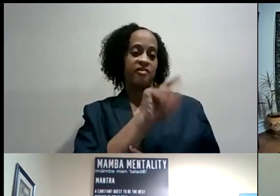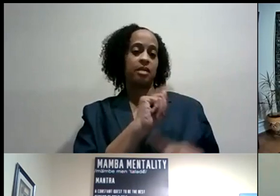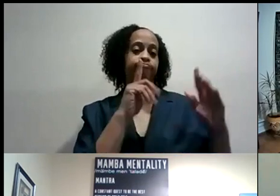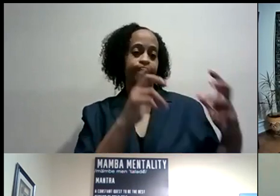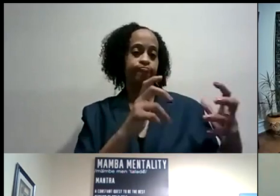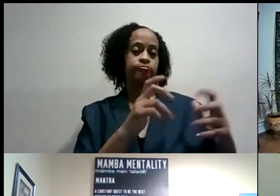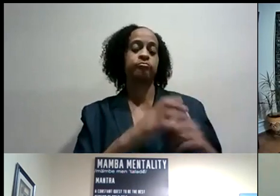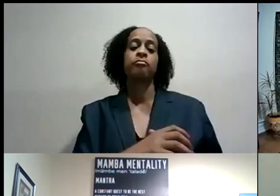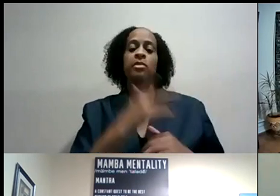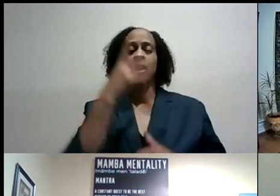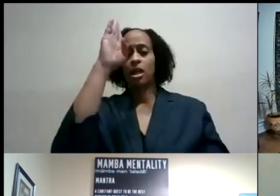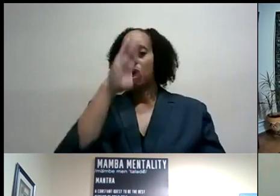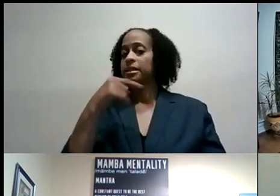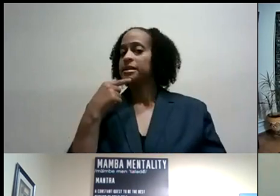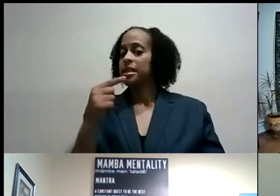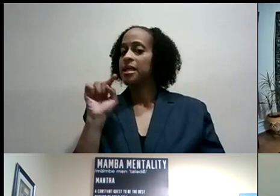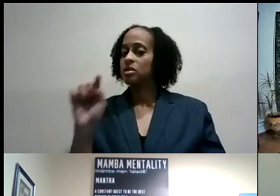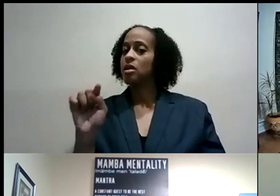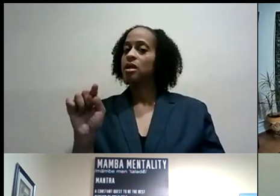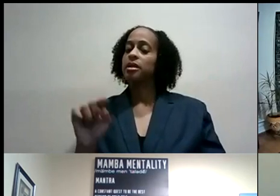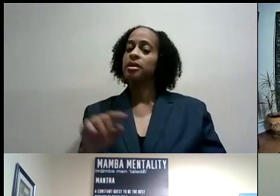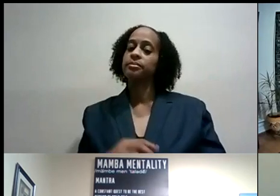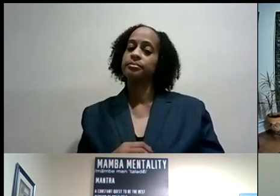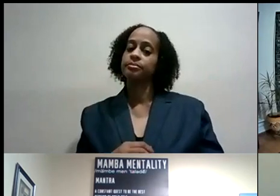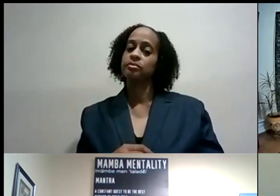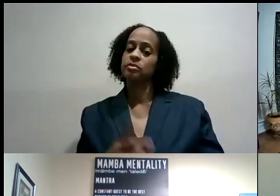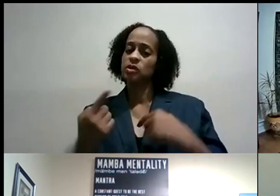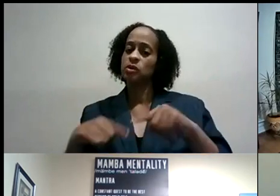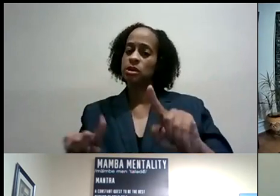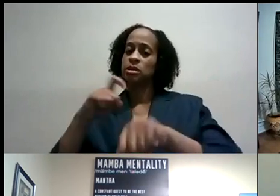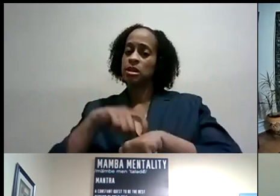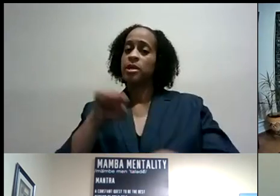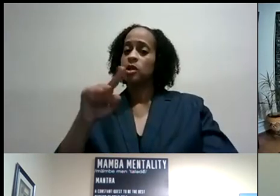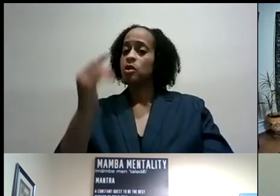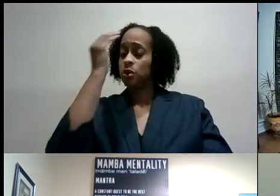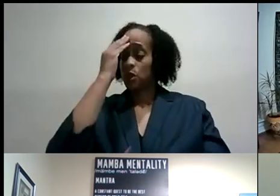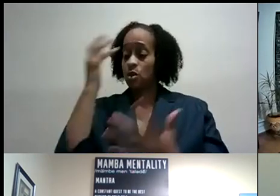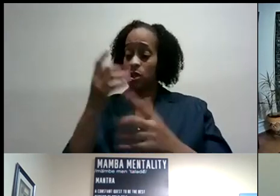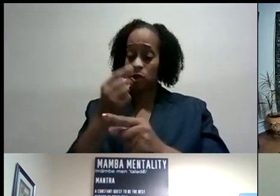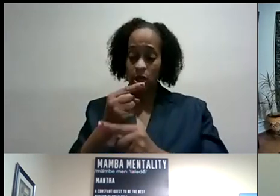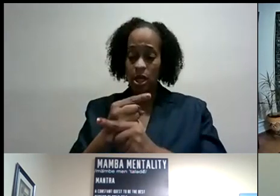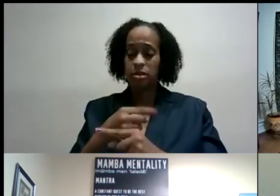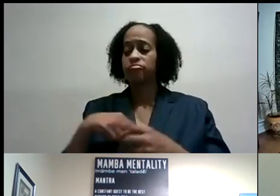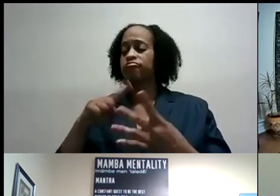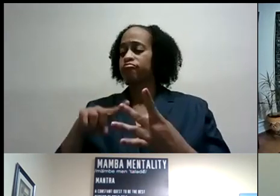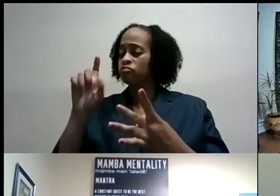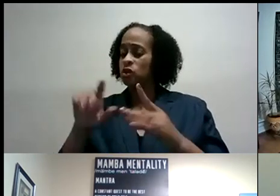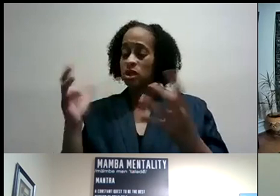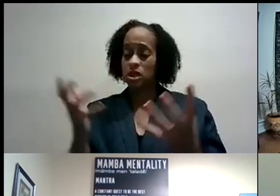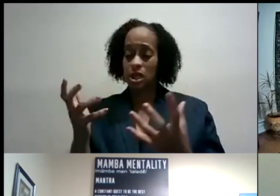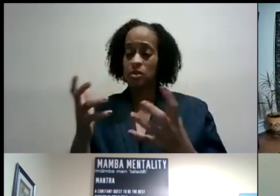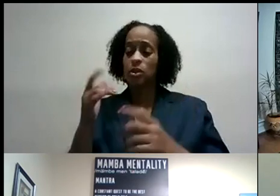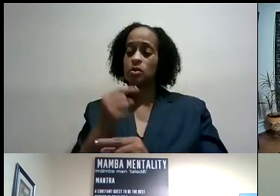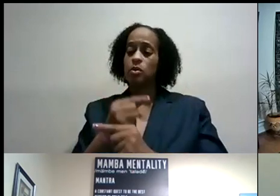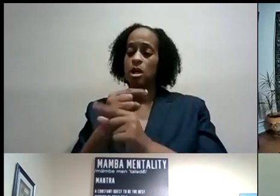is saying to Cain throughout all this time, you know what is right. You should have done what is right.